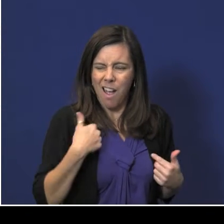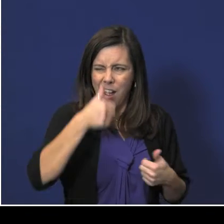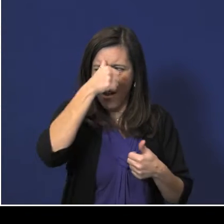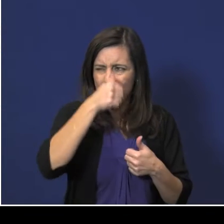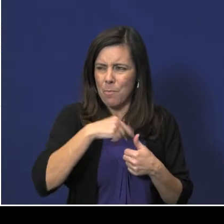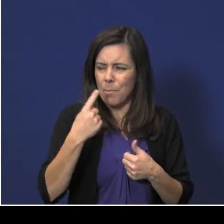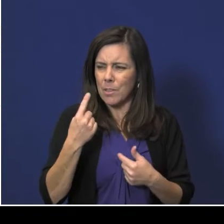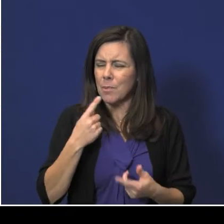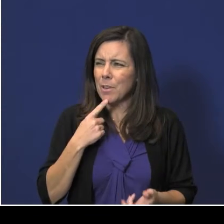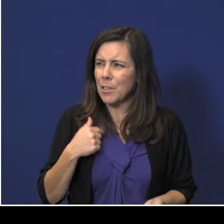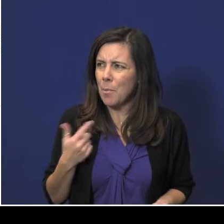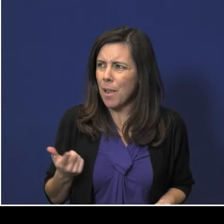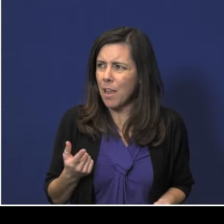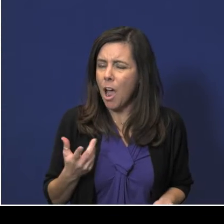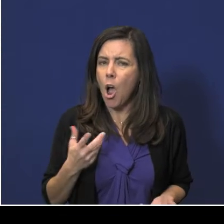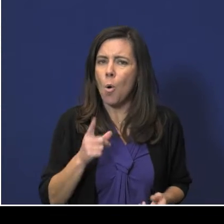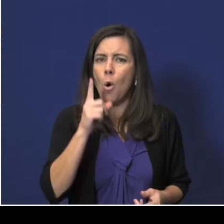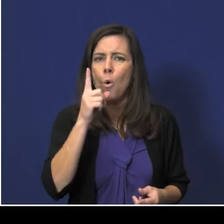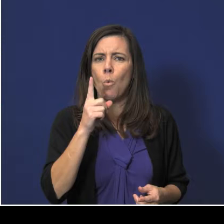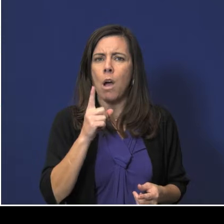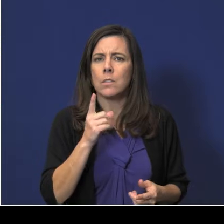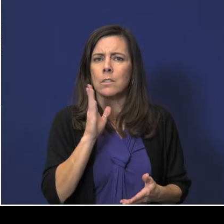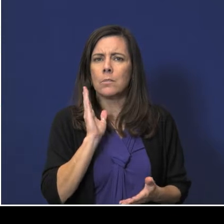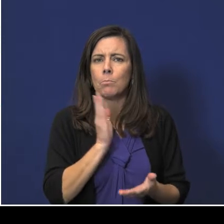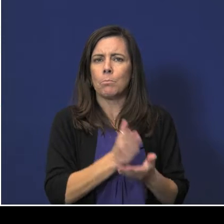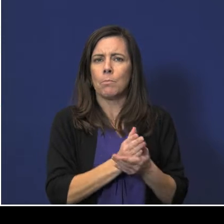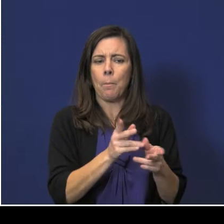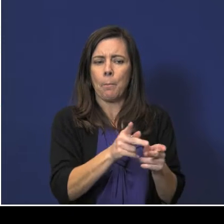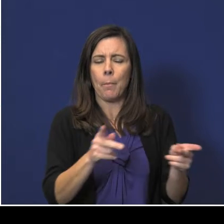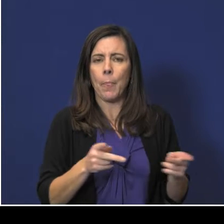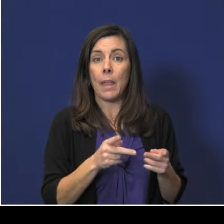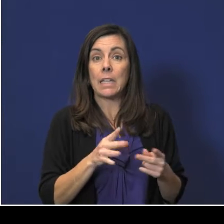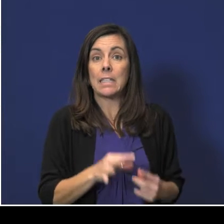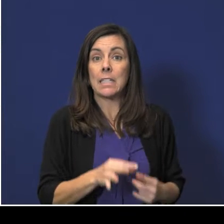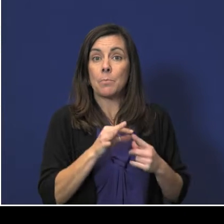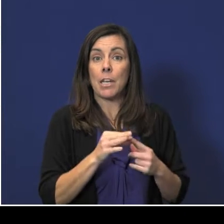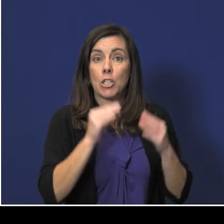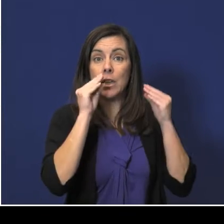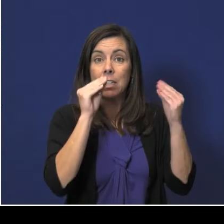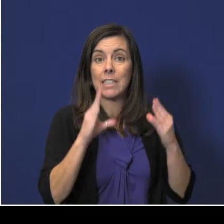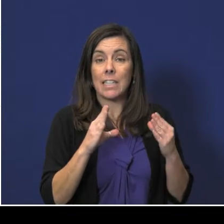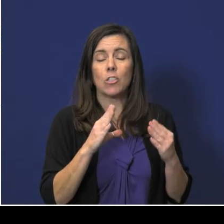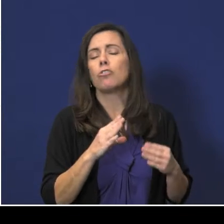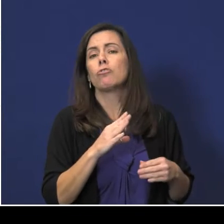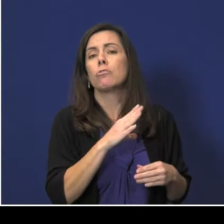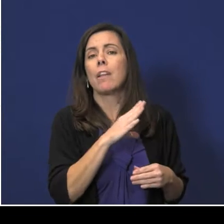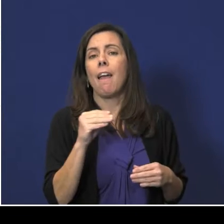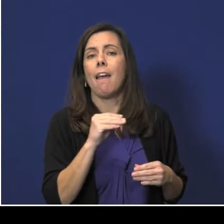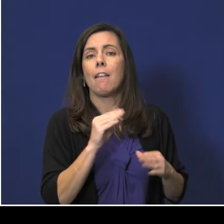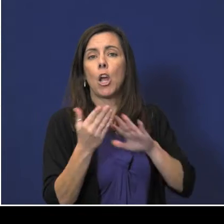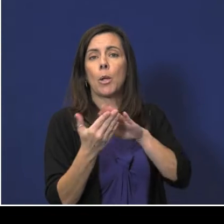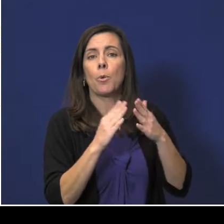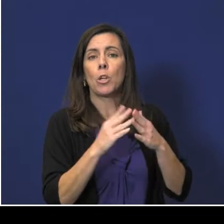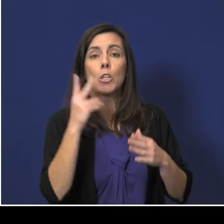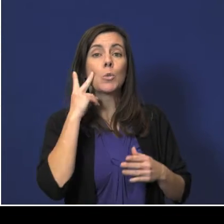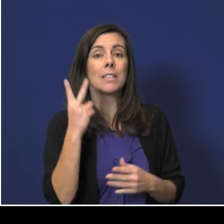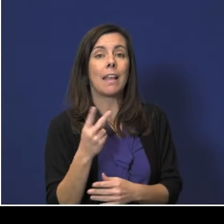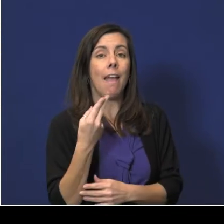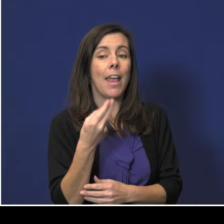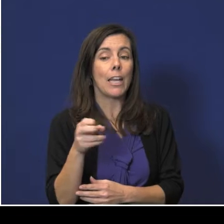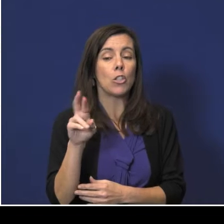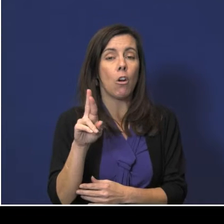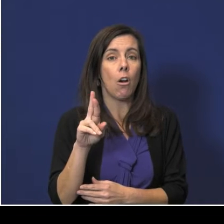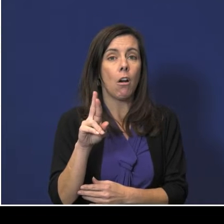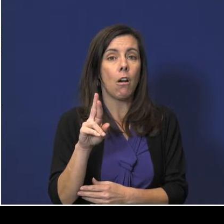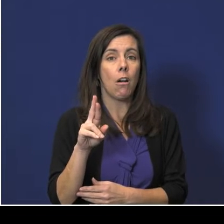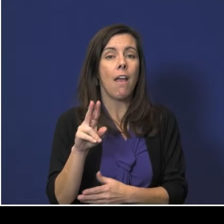somebody saying is like a one-stop shop, especially for the teachers, but also for the community. So that's why you see human resources and payroll and insurance to be